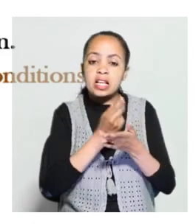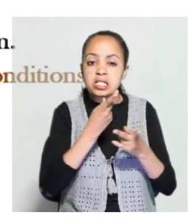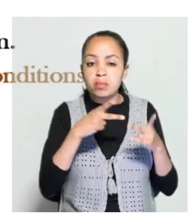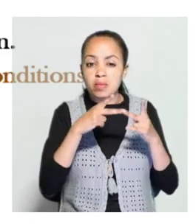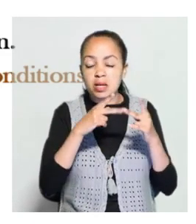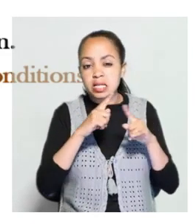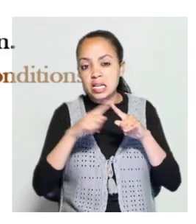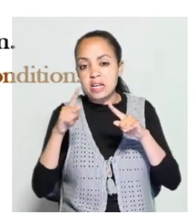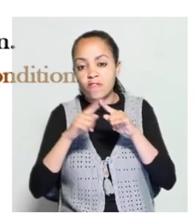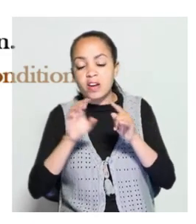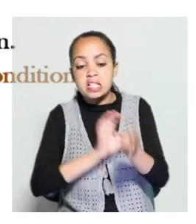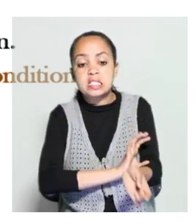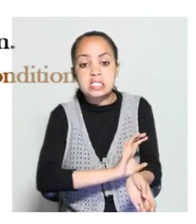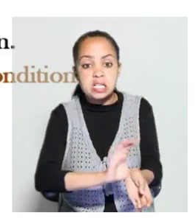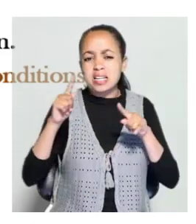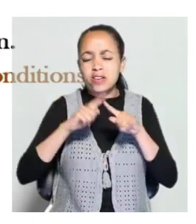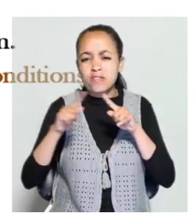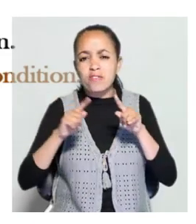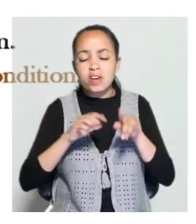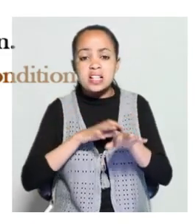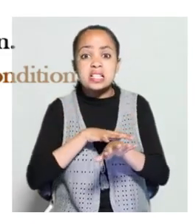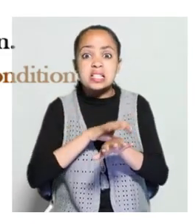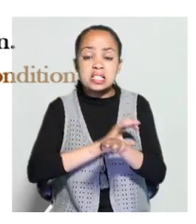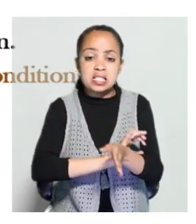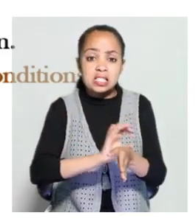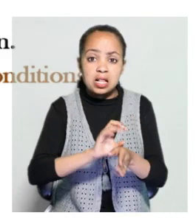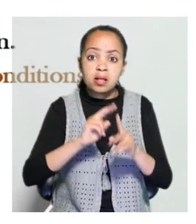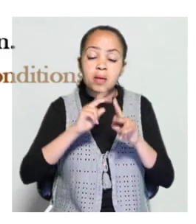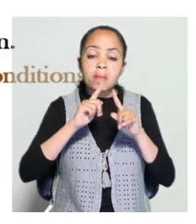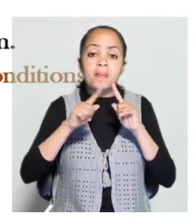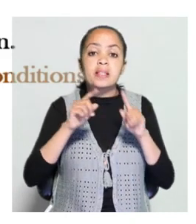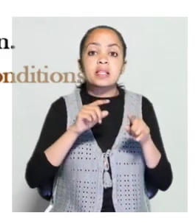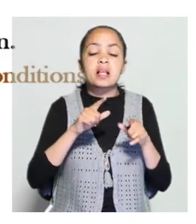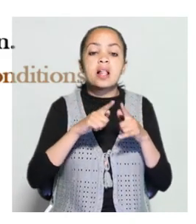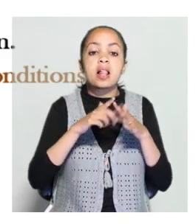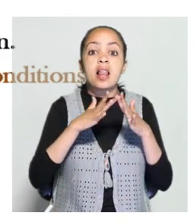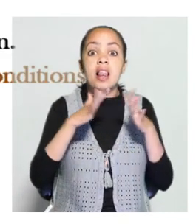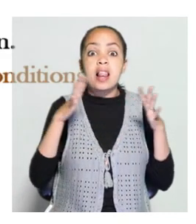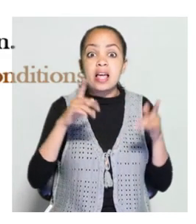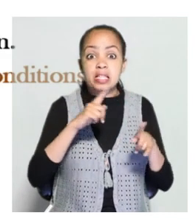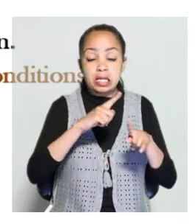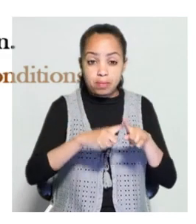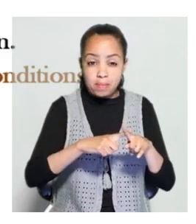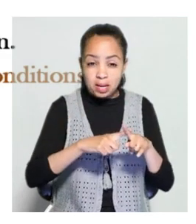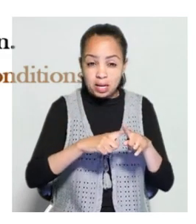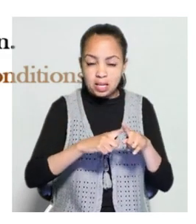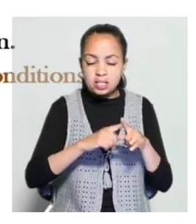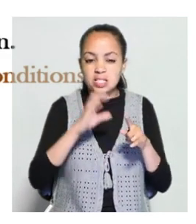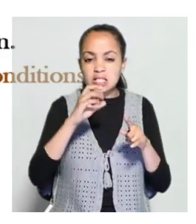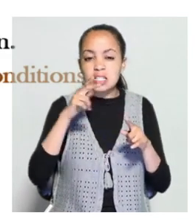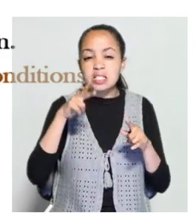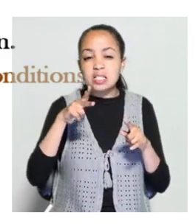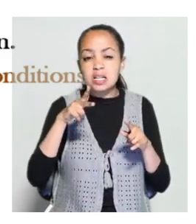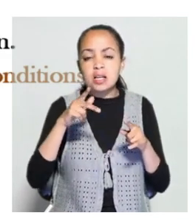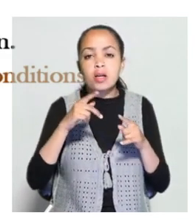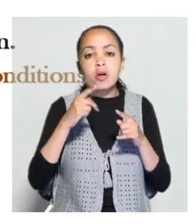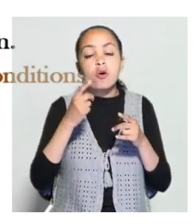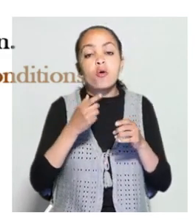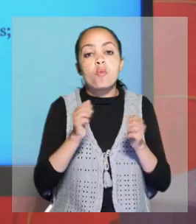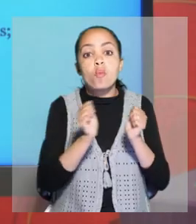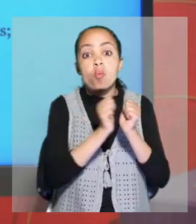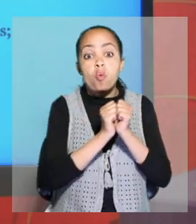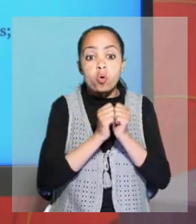in different cell. But in light independent reaction of C3 plants, both light independent